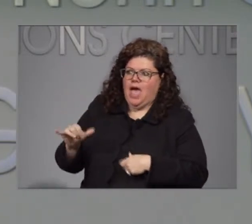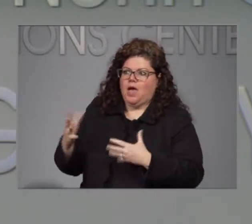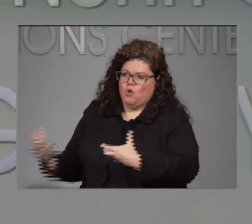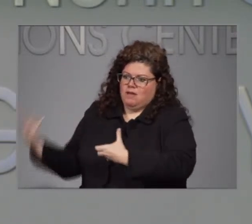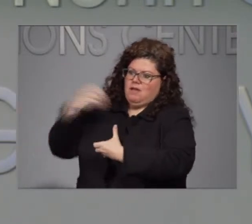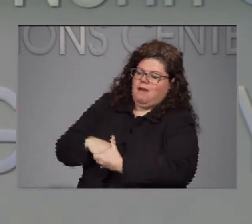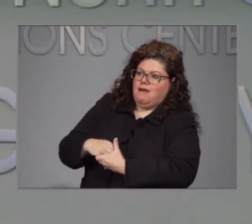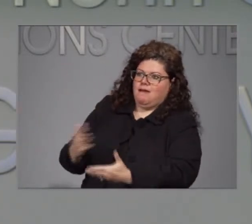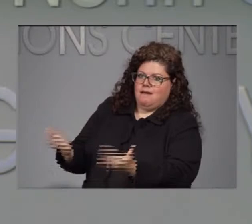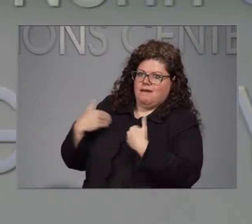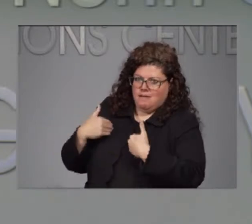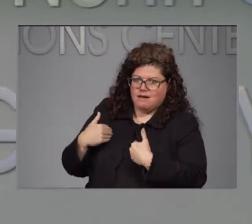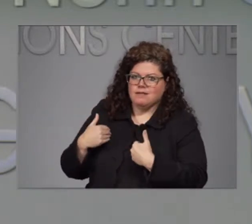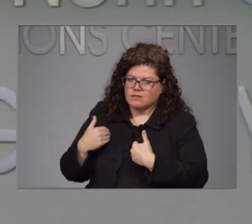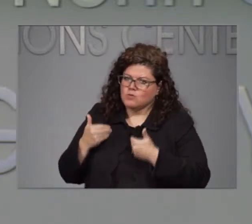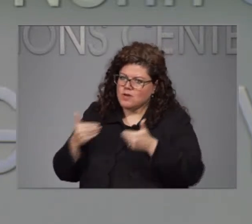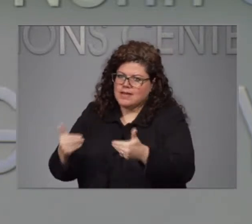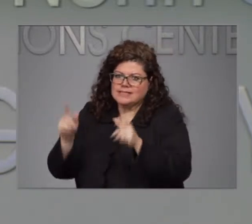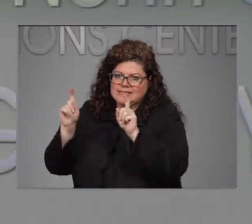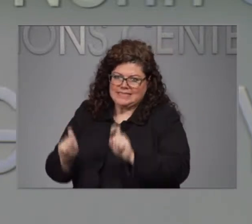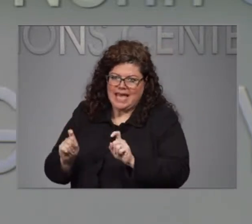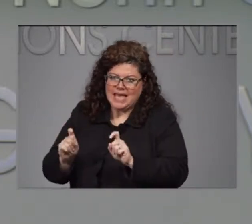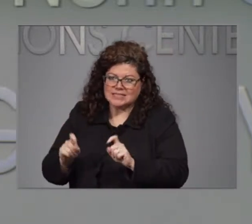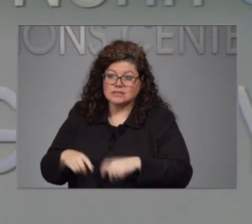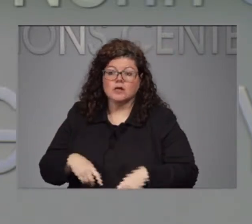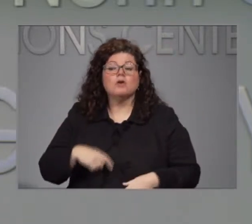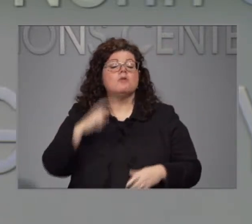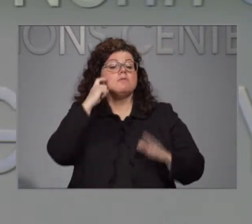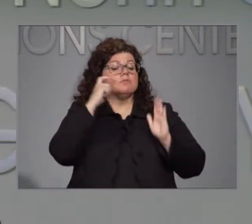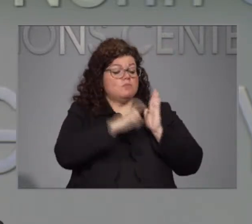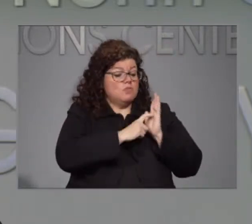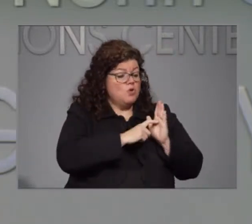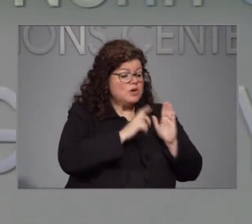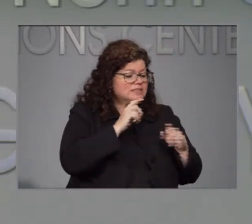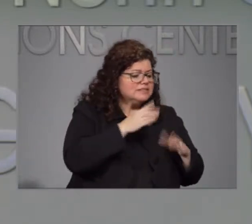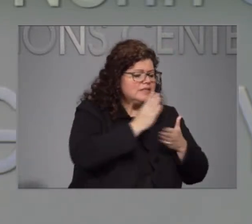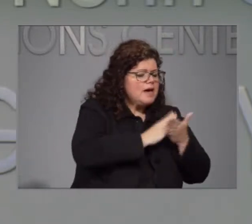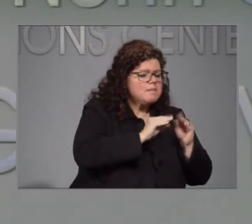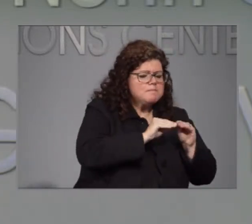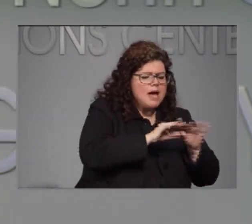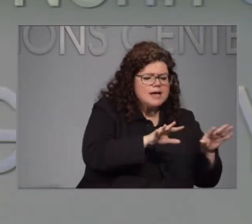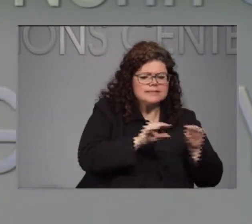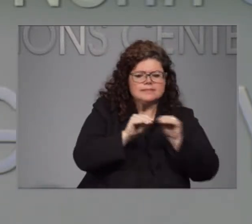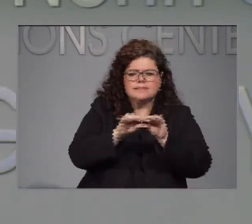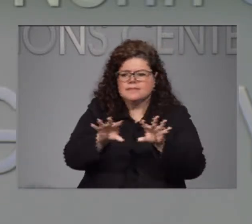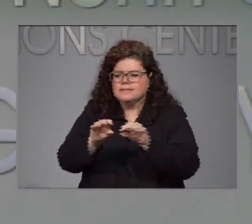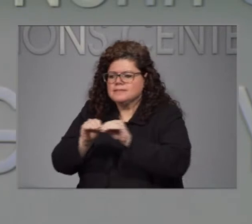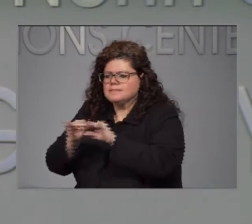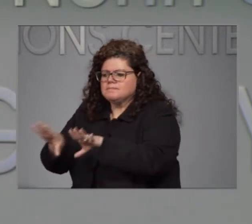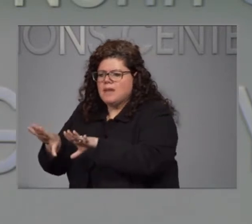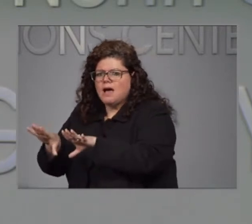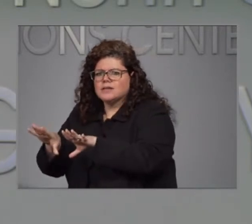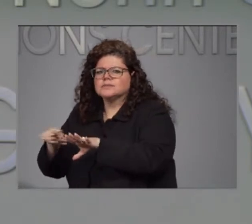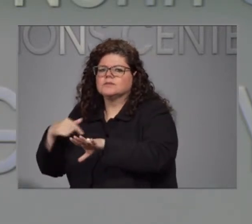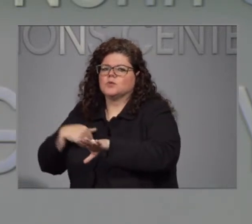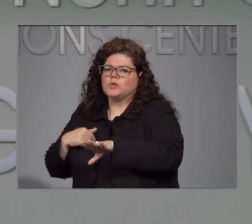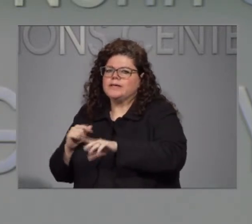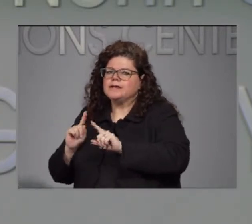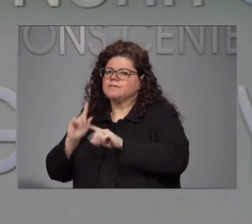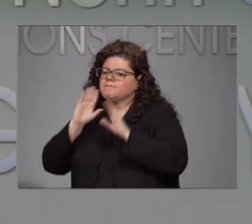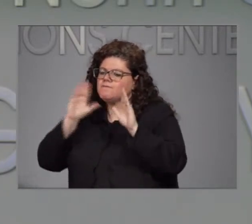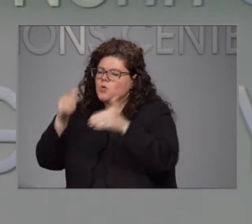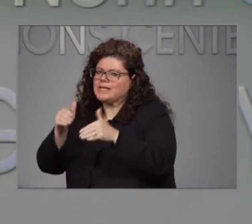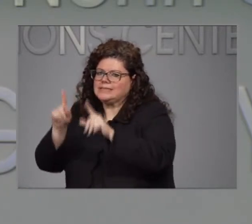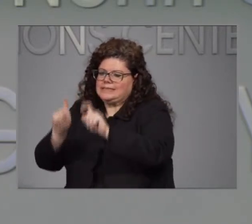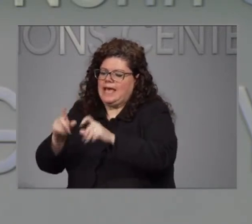to hotspots as those needs emerge. We also know that when you've been in a crowd, your risk of